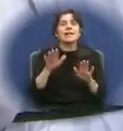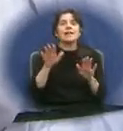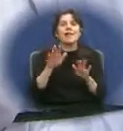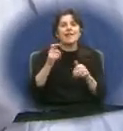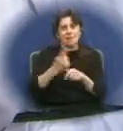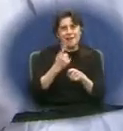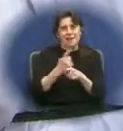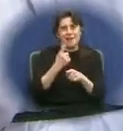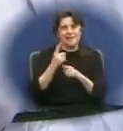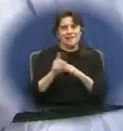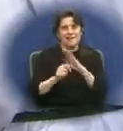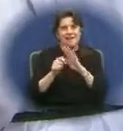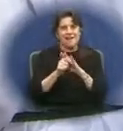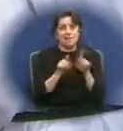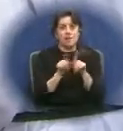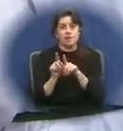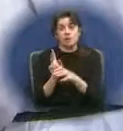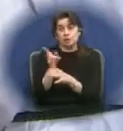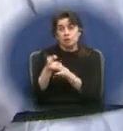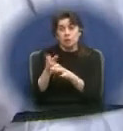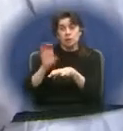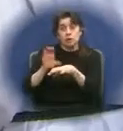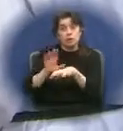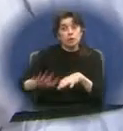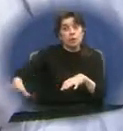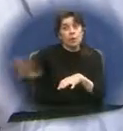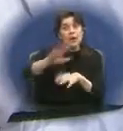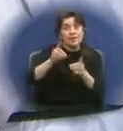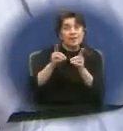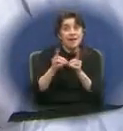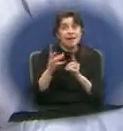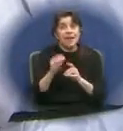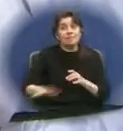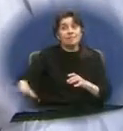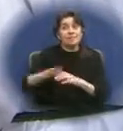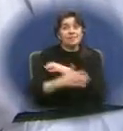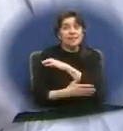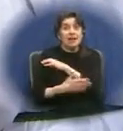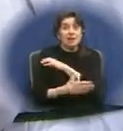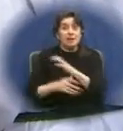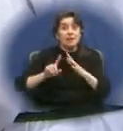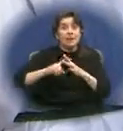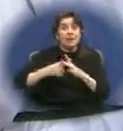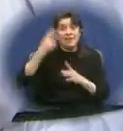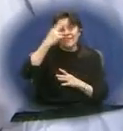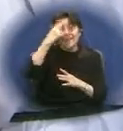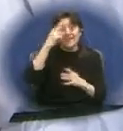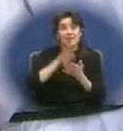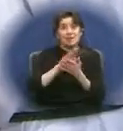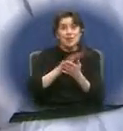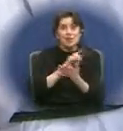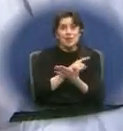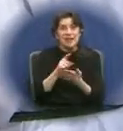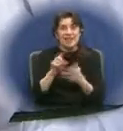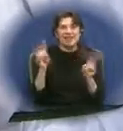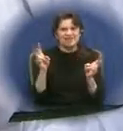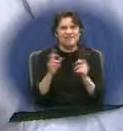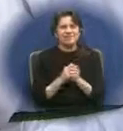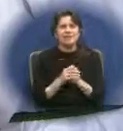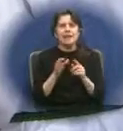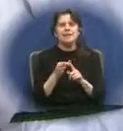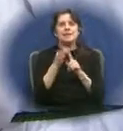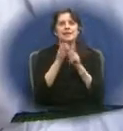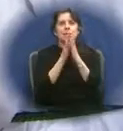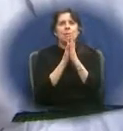And also we join the church throughout our diocese and our country in the beginnings of Catholic Schools Week, a special prayer